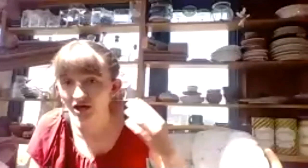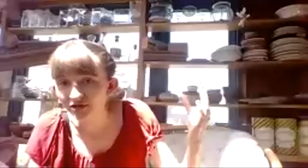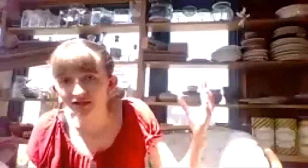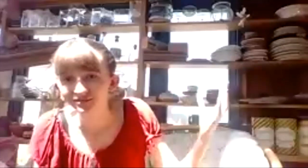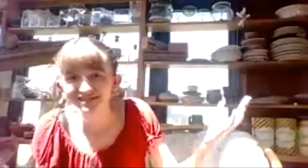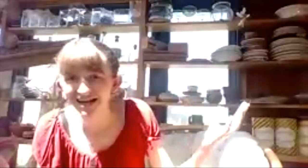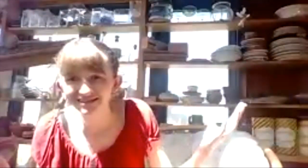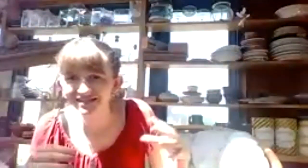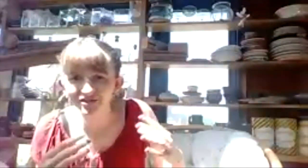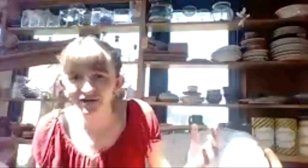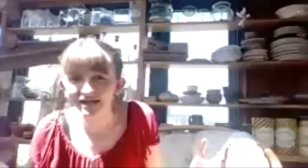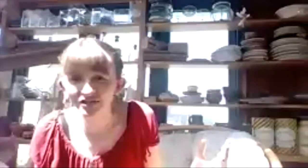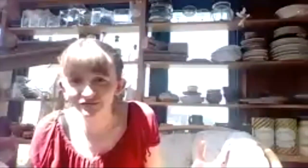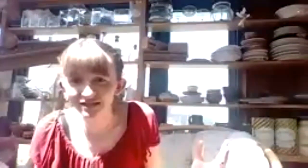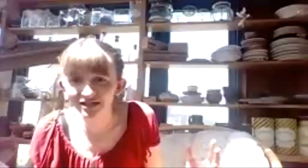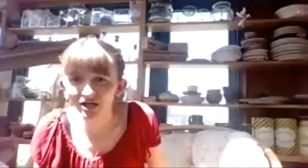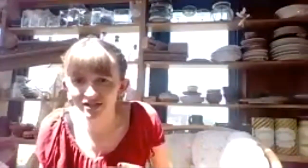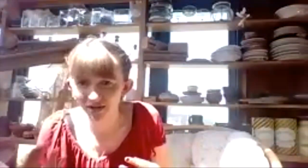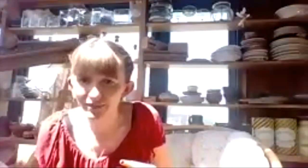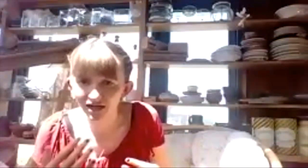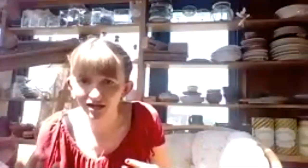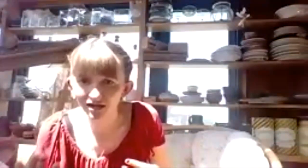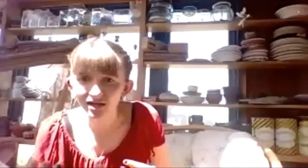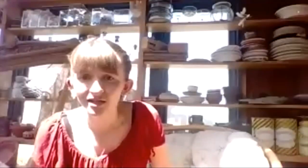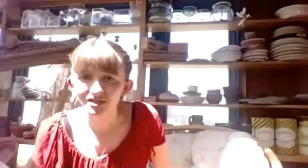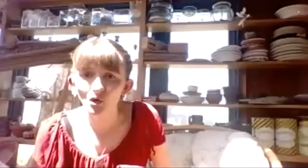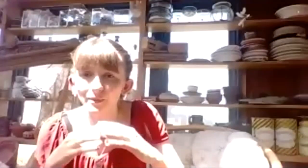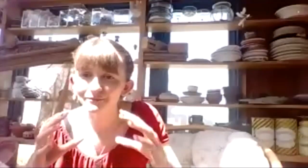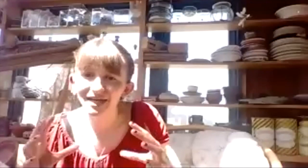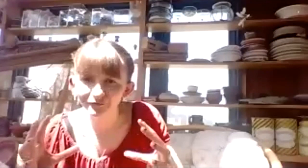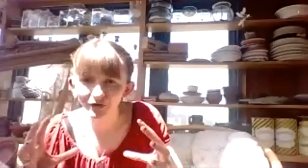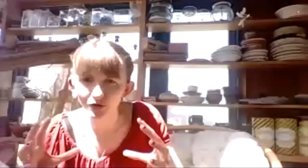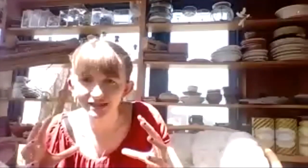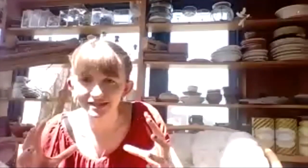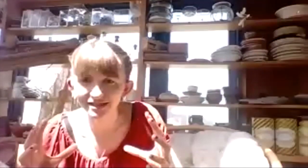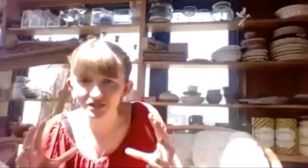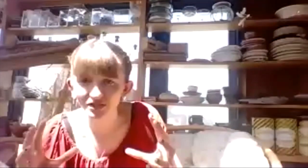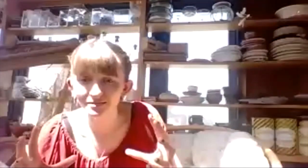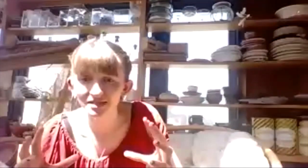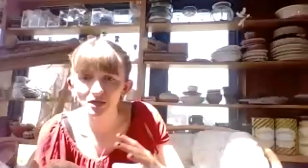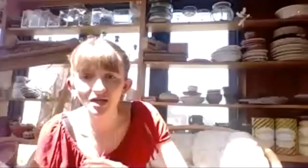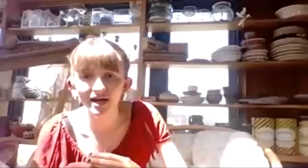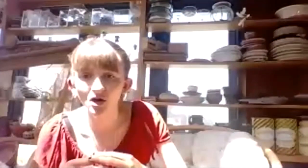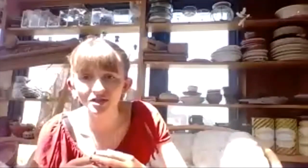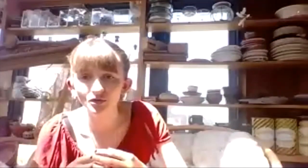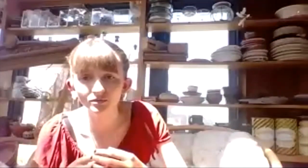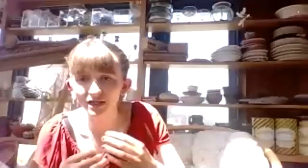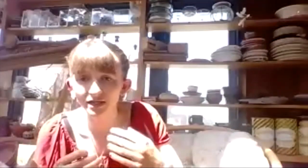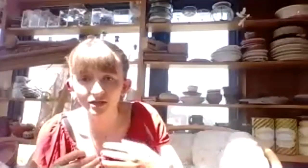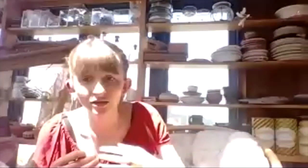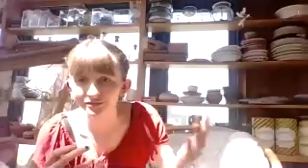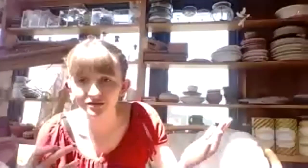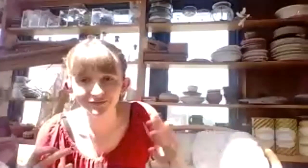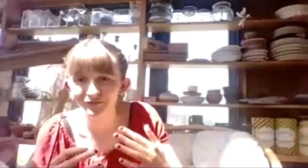like other sizes, other ages of Triceratops to compare. So while my main focus is on this one specimen, I also